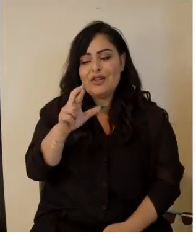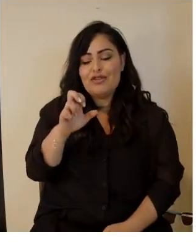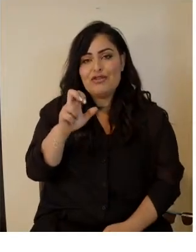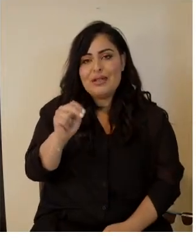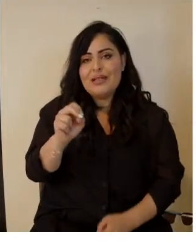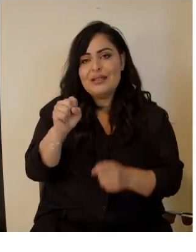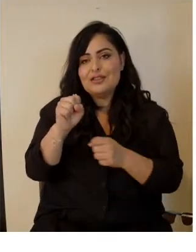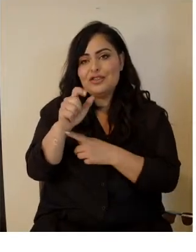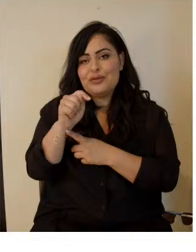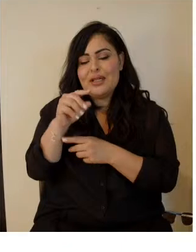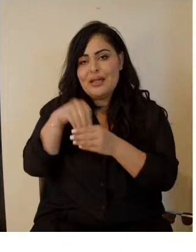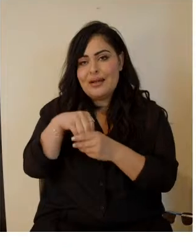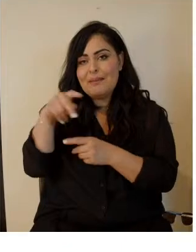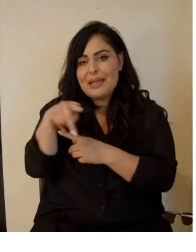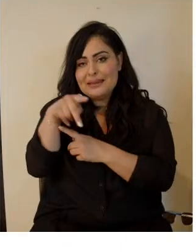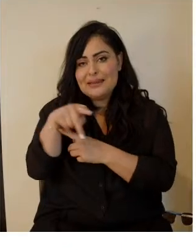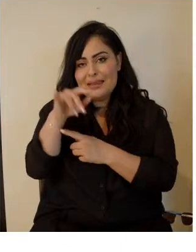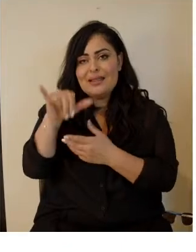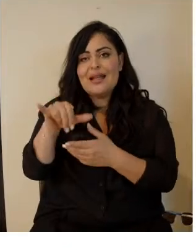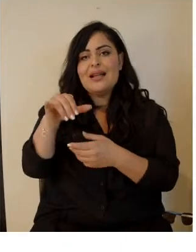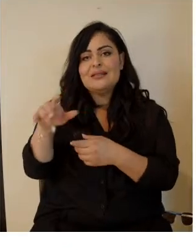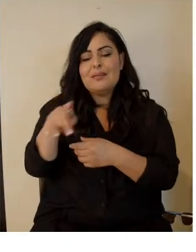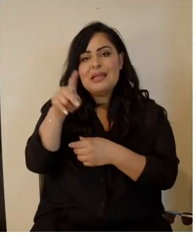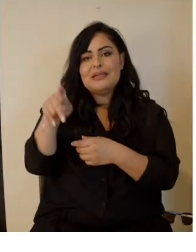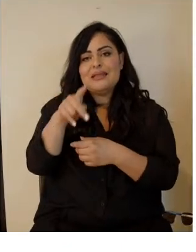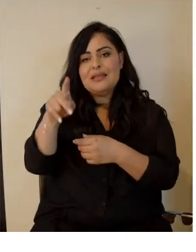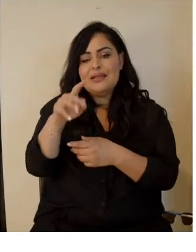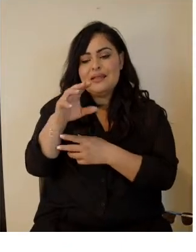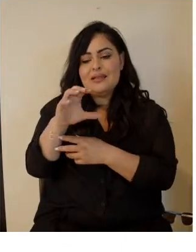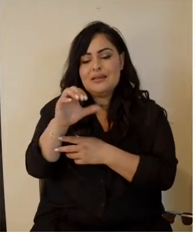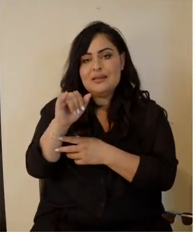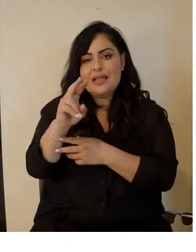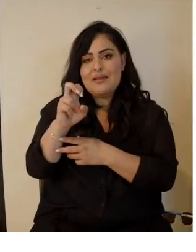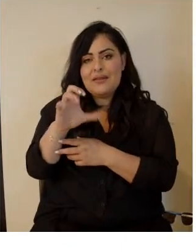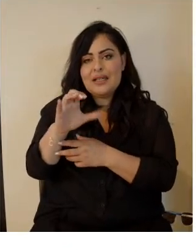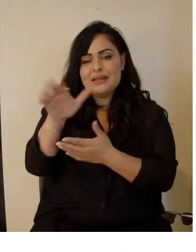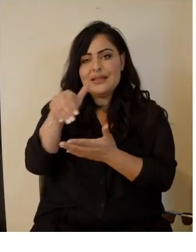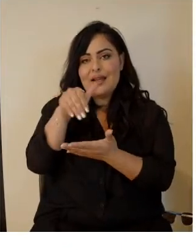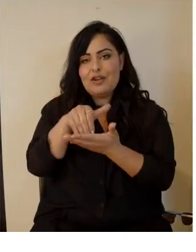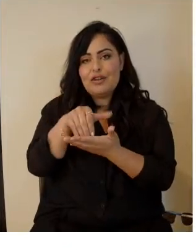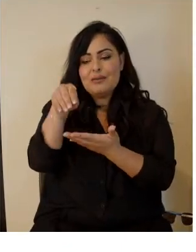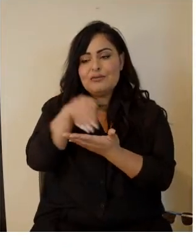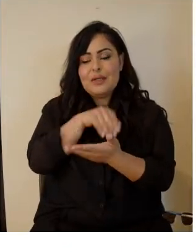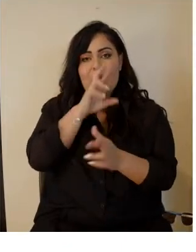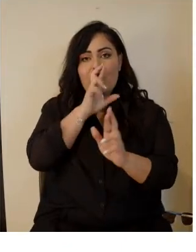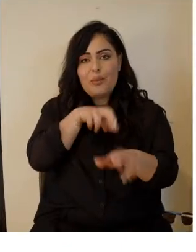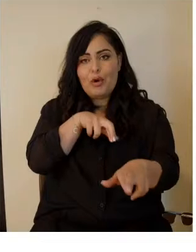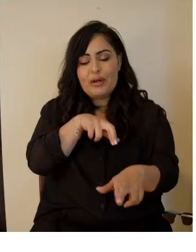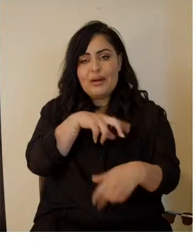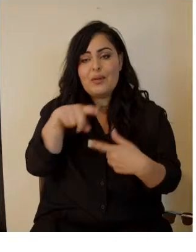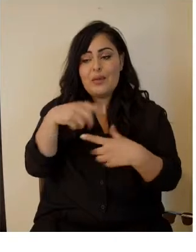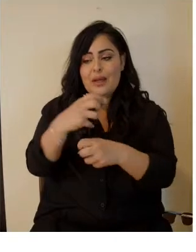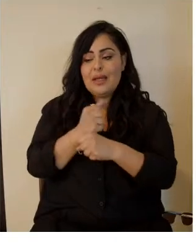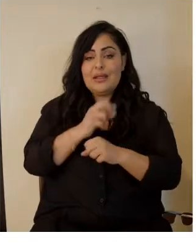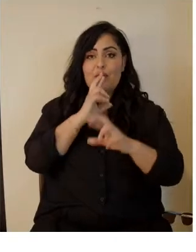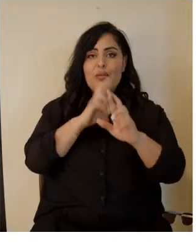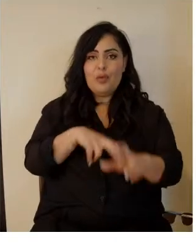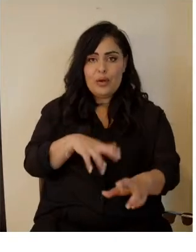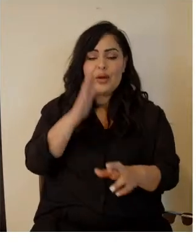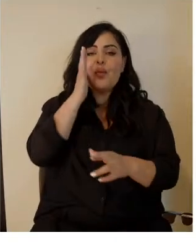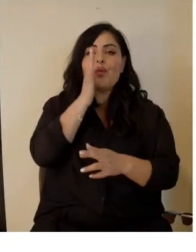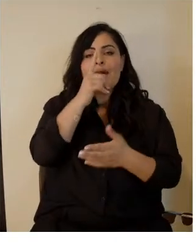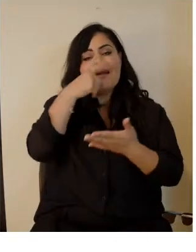in Pasadena. That's the Pasadena Civic Center, and you can actually make out a report. Once we get that report, we